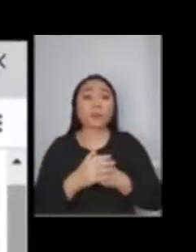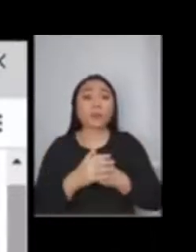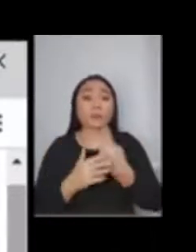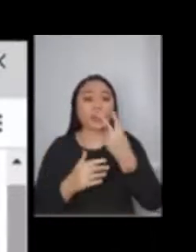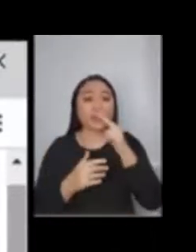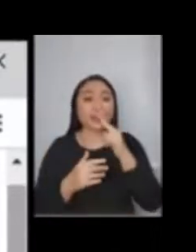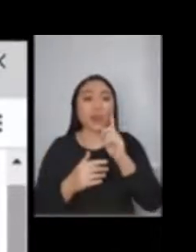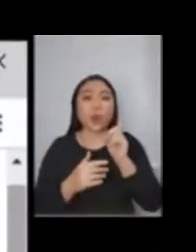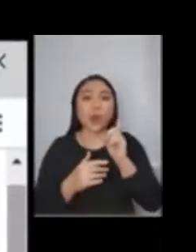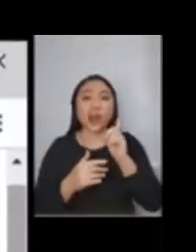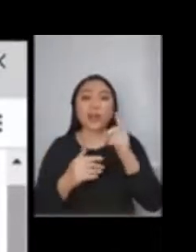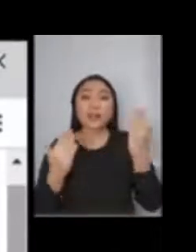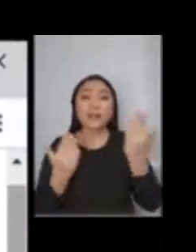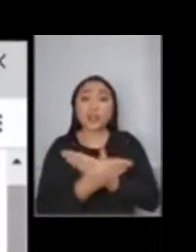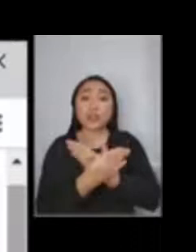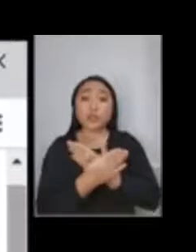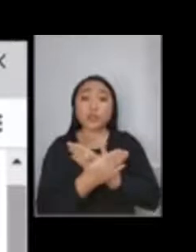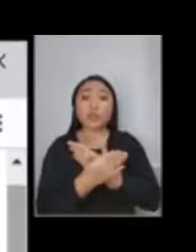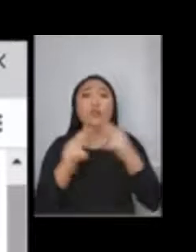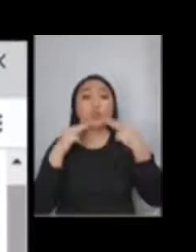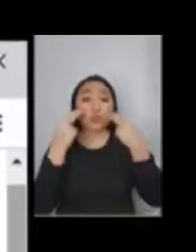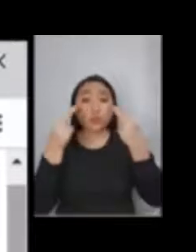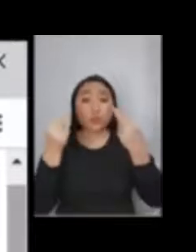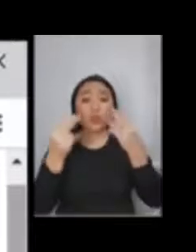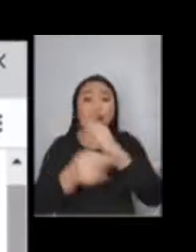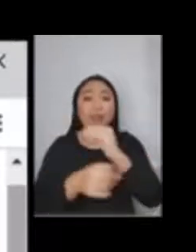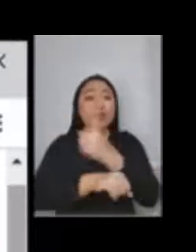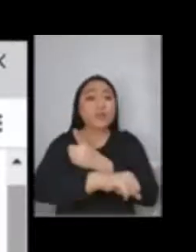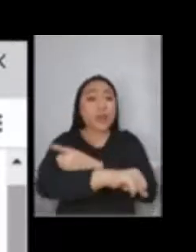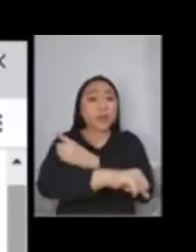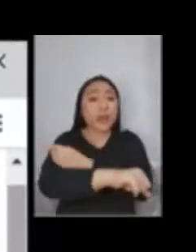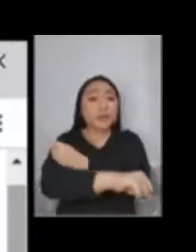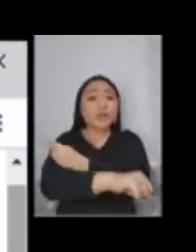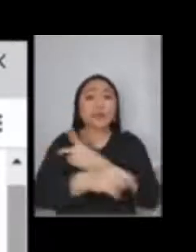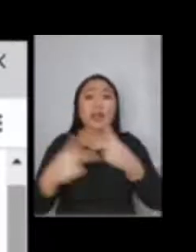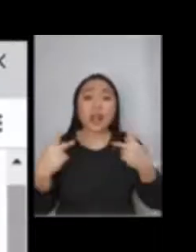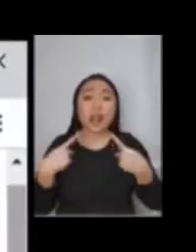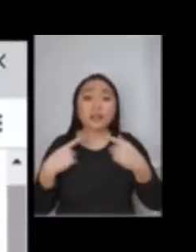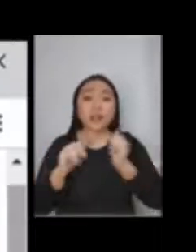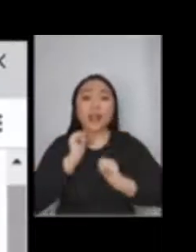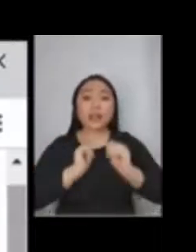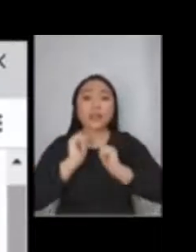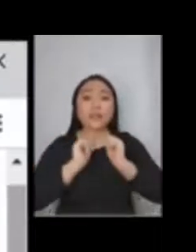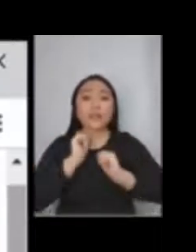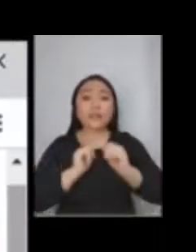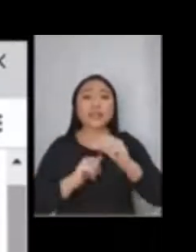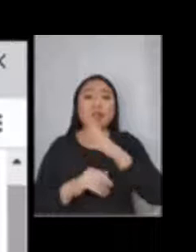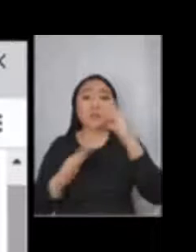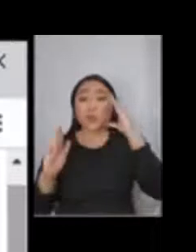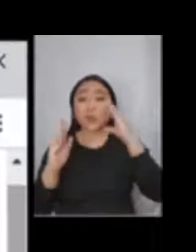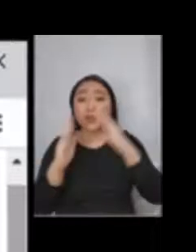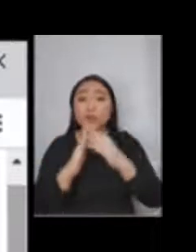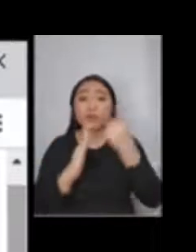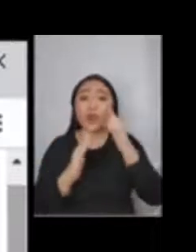and contact details. Pero we want the information contained kay Starbucks. So, ang kailangan lang po natin dito sa upper